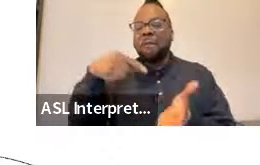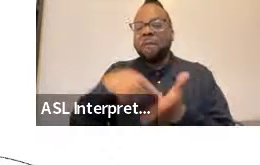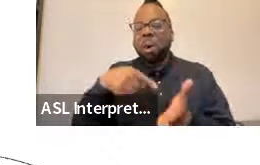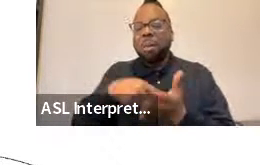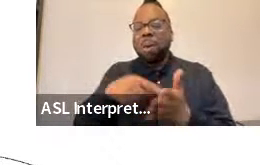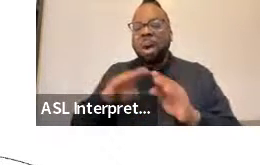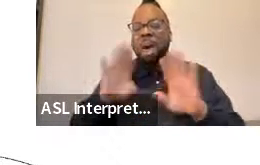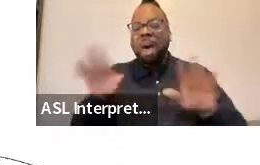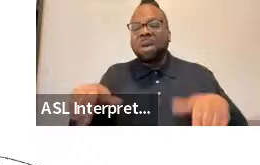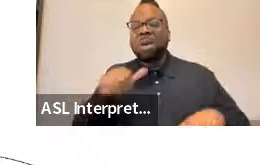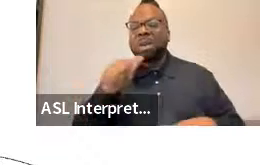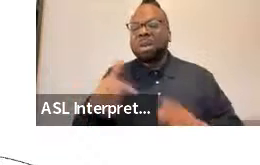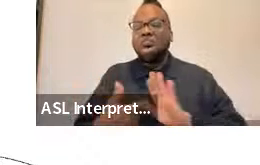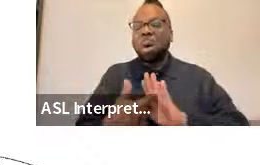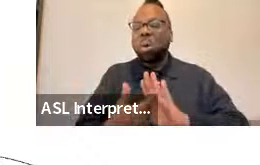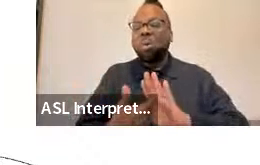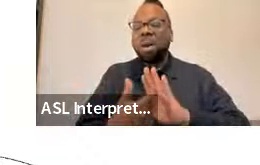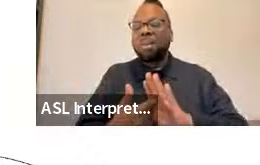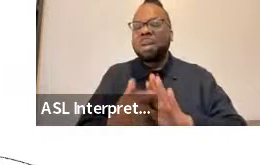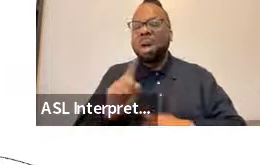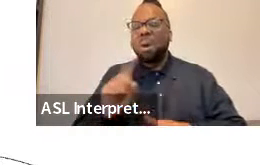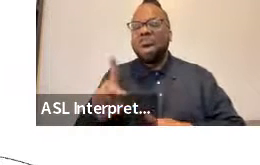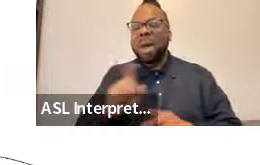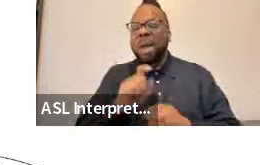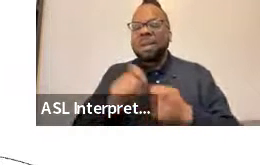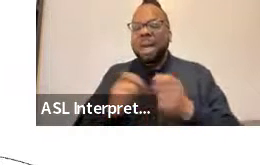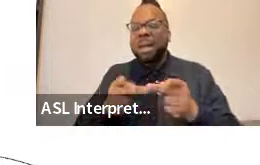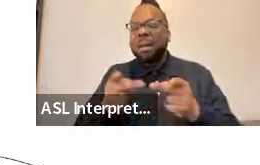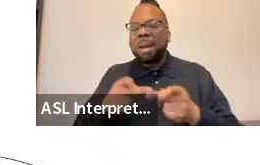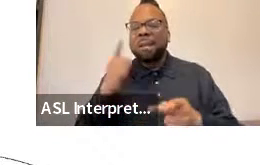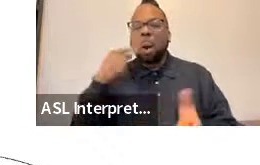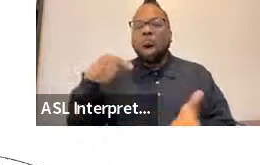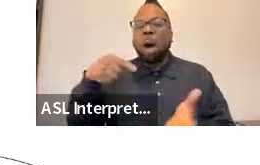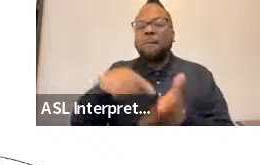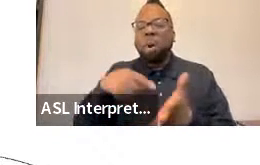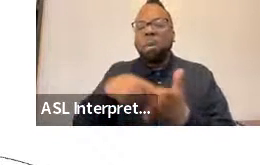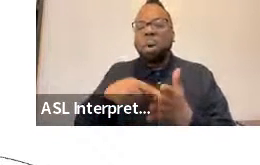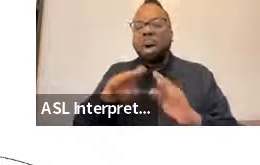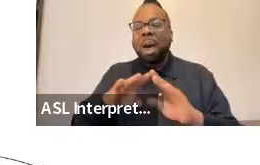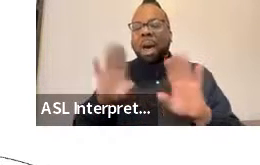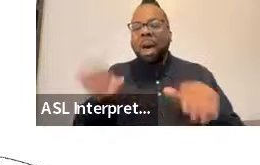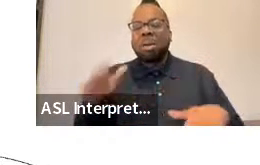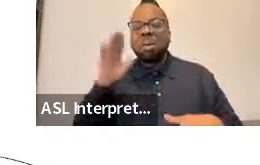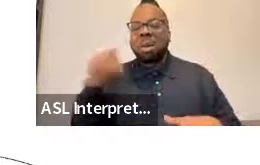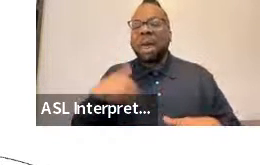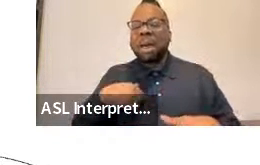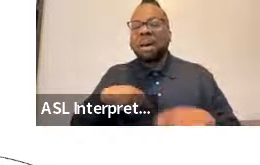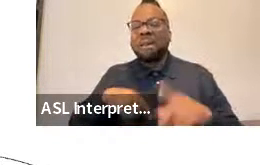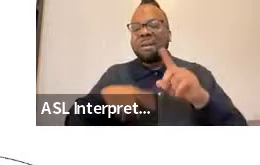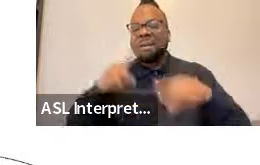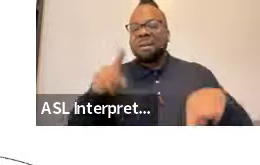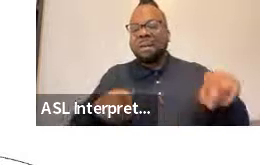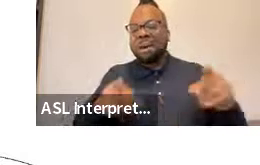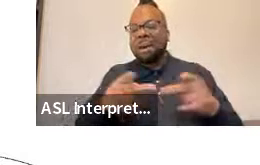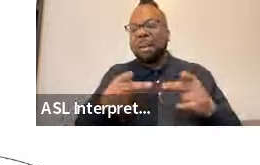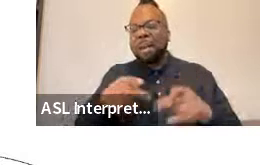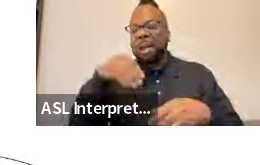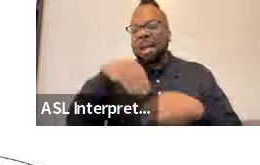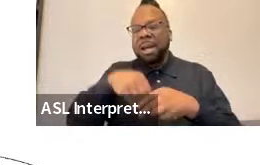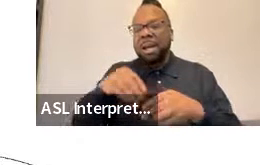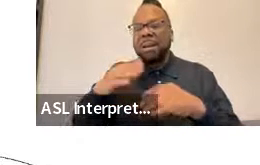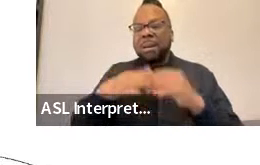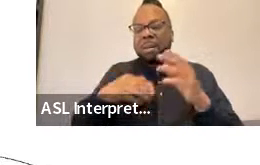where the affordable housing will actually be located. The affordable units would be distributed throughout the building. So in this first